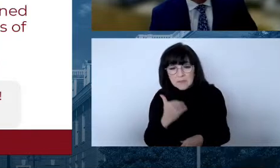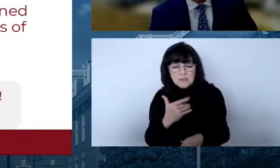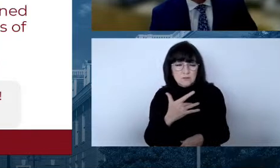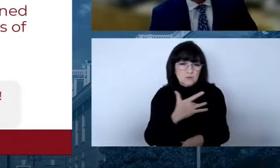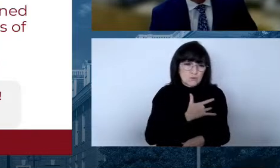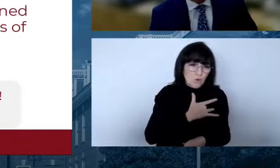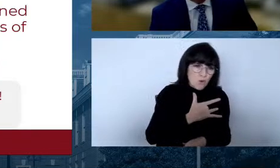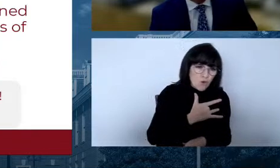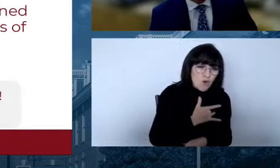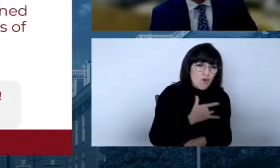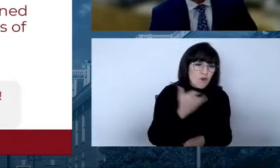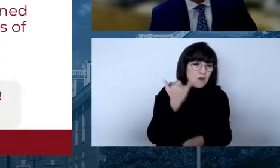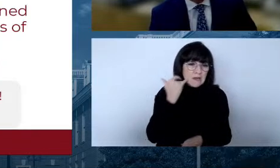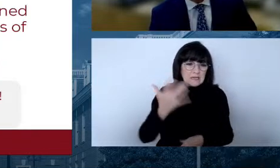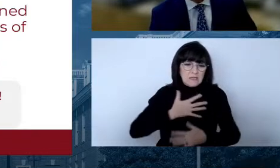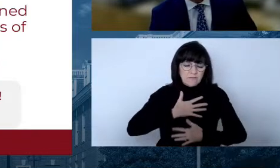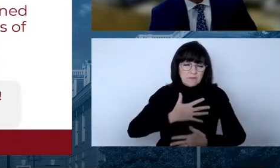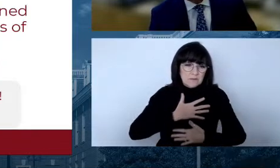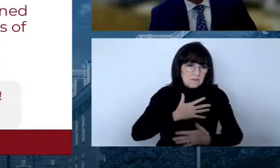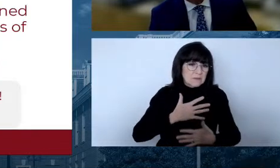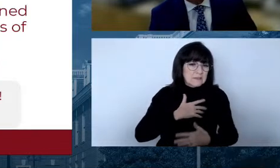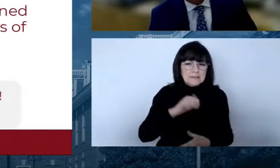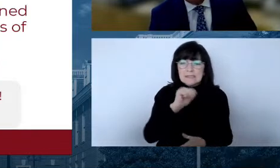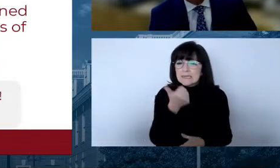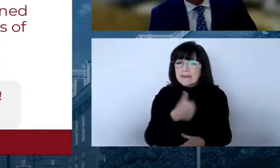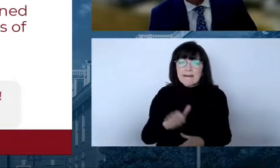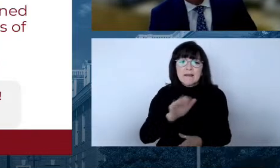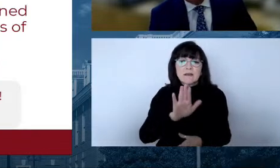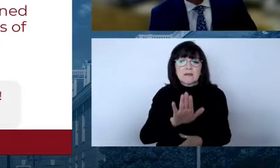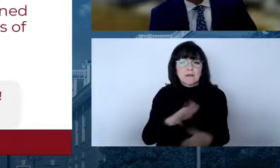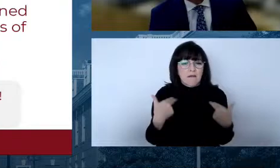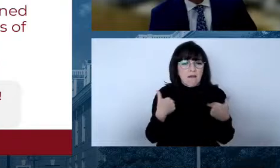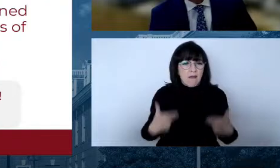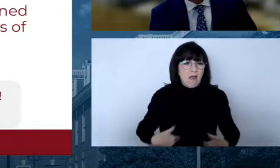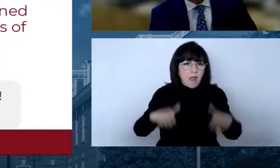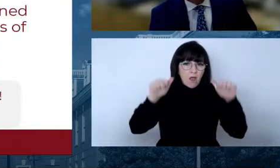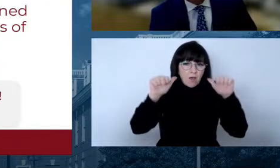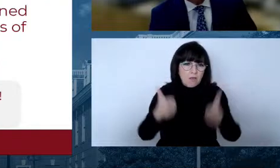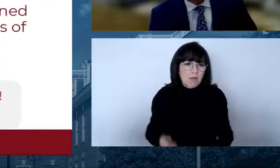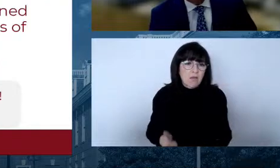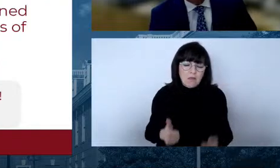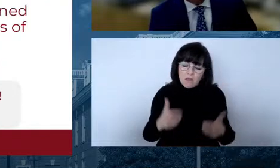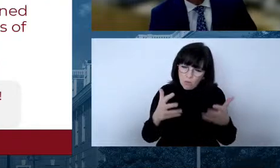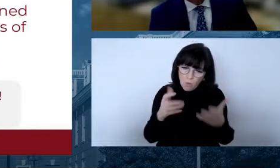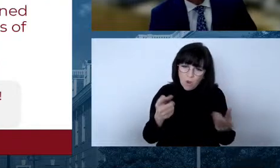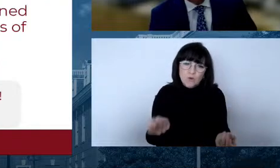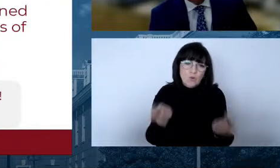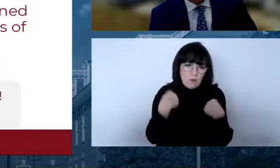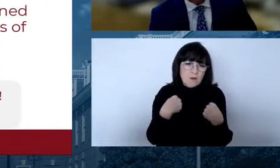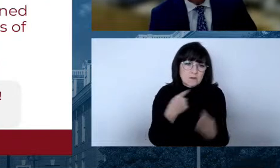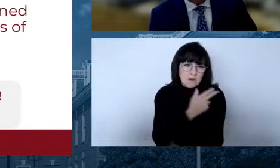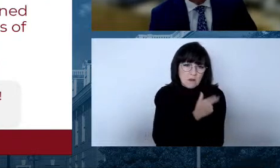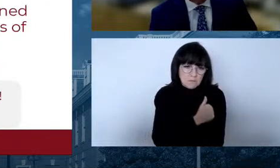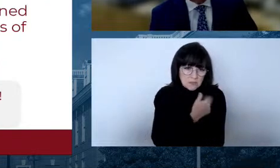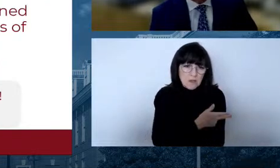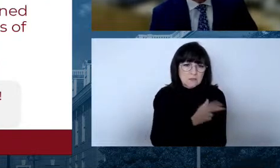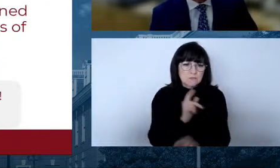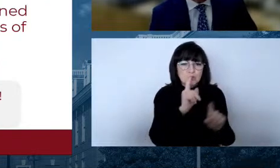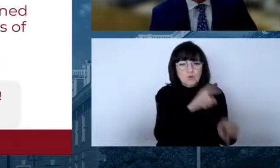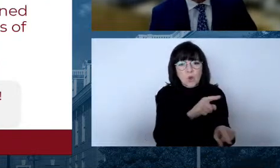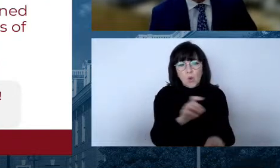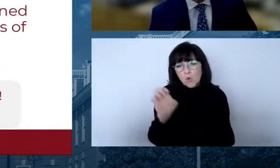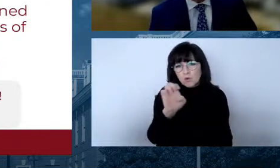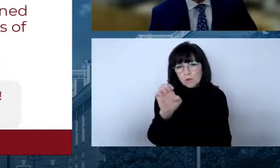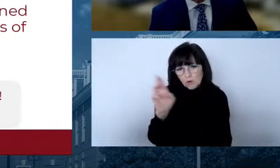you have emphysema or worsening of any sort of condition that you have, you should absolutely come to the hospital and come to the emergency room or the appropriate